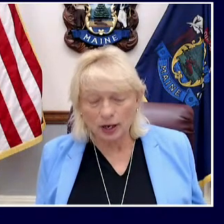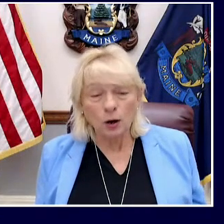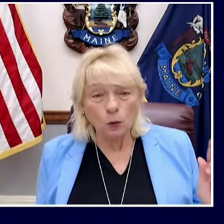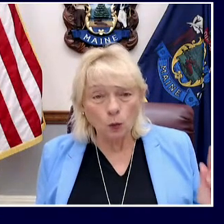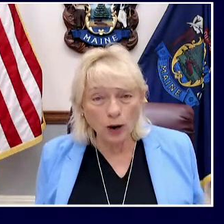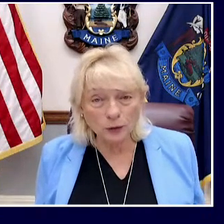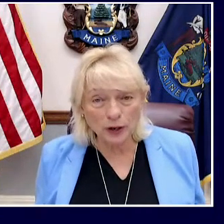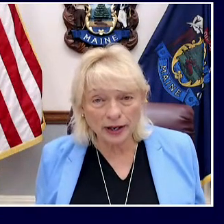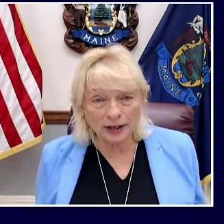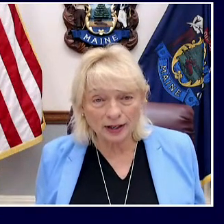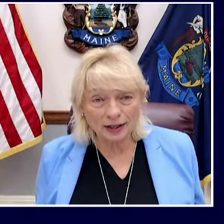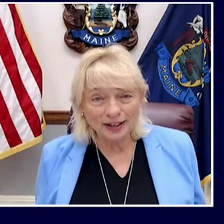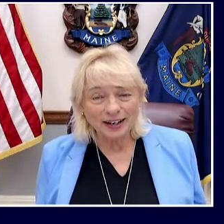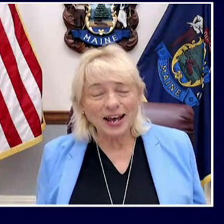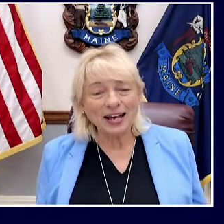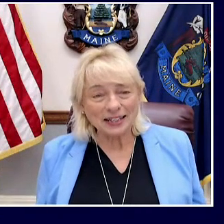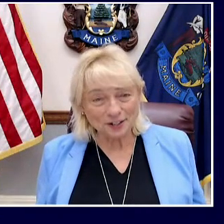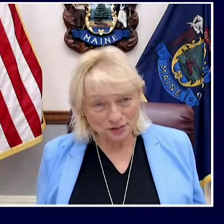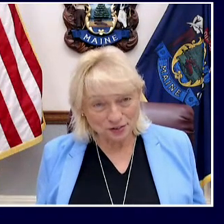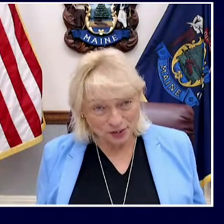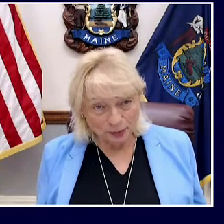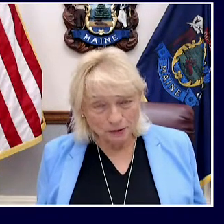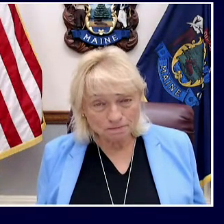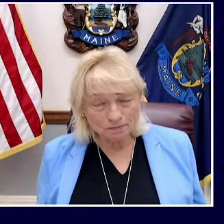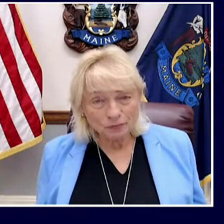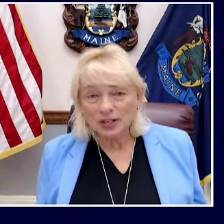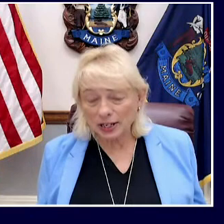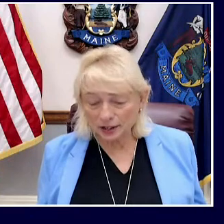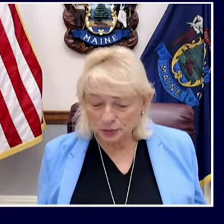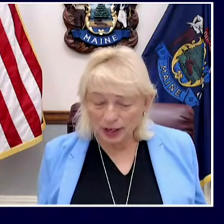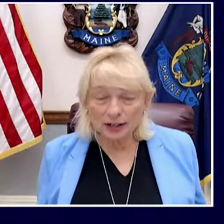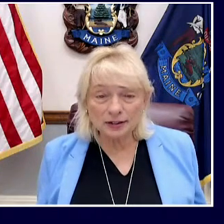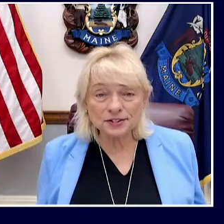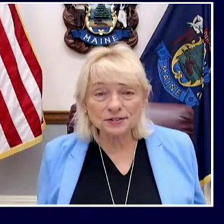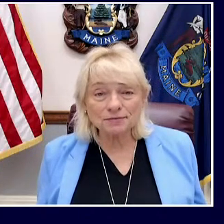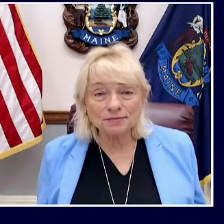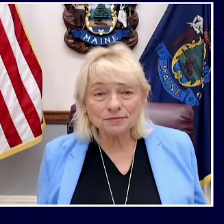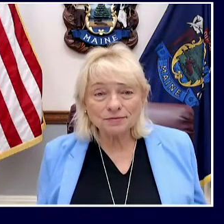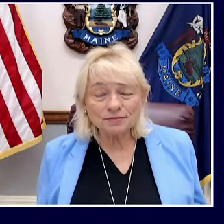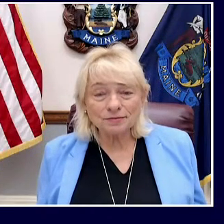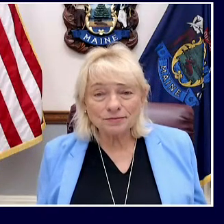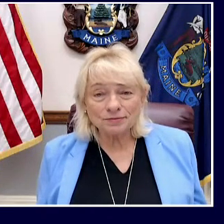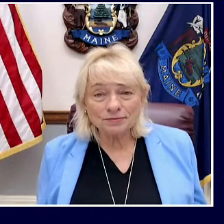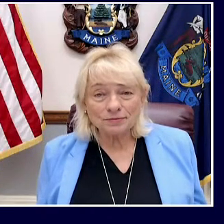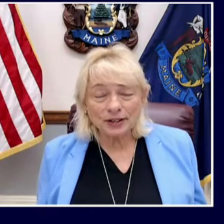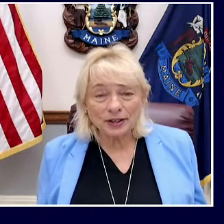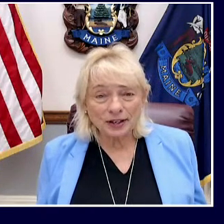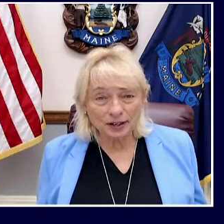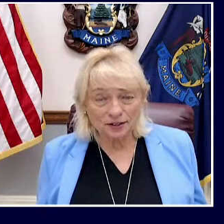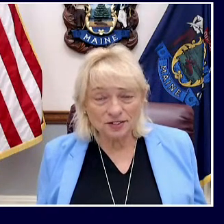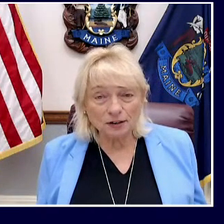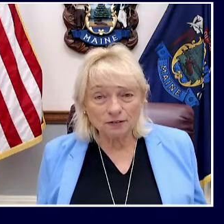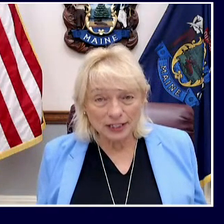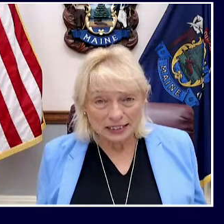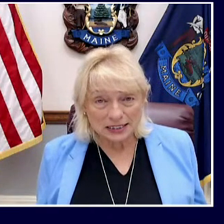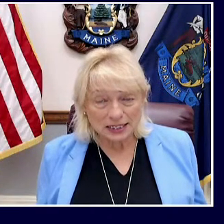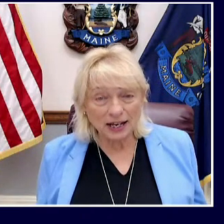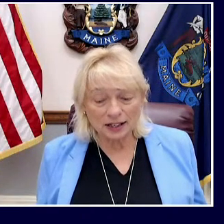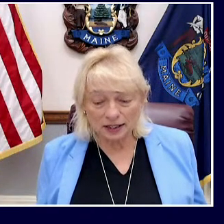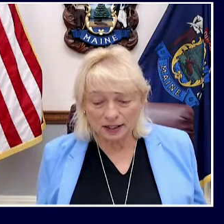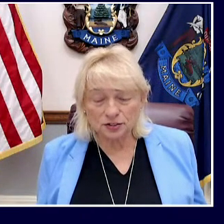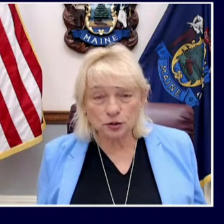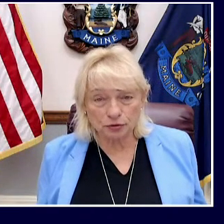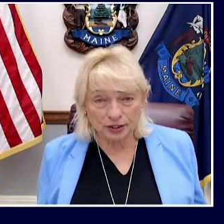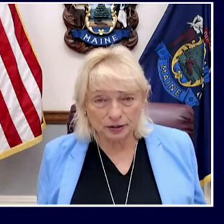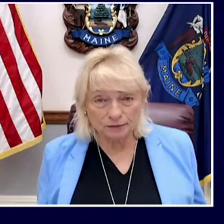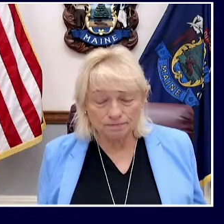pandemic, one way, and it is simple, it is painless, it is selfless, and